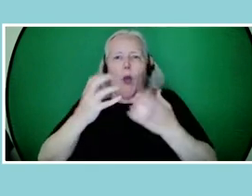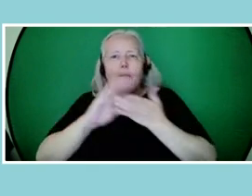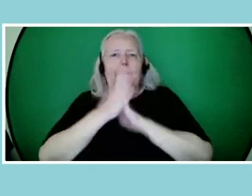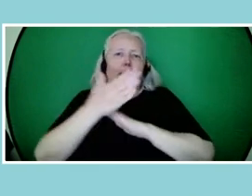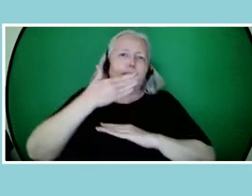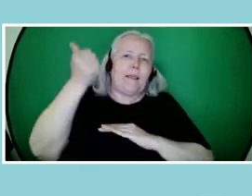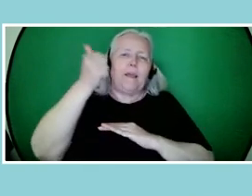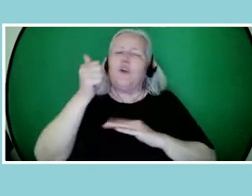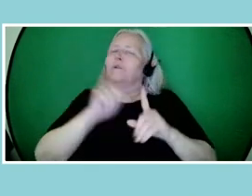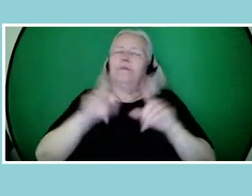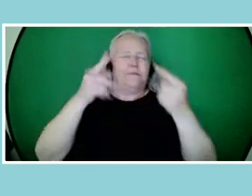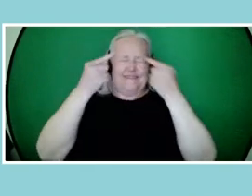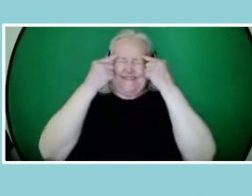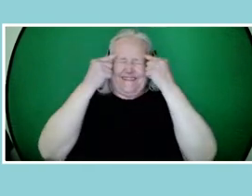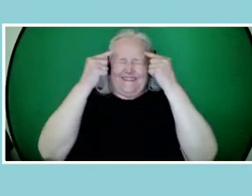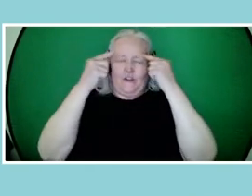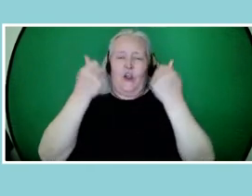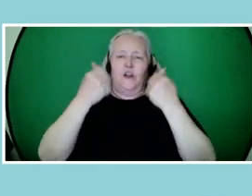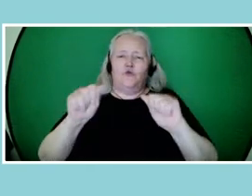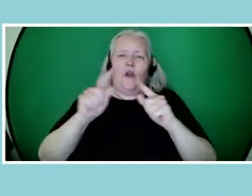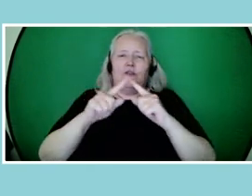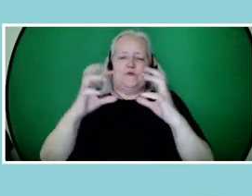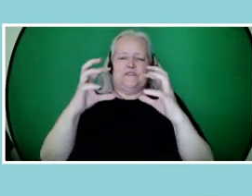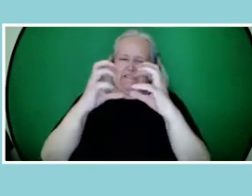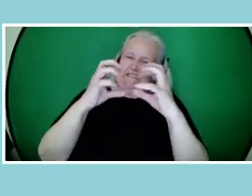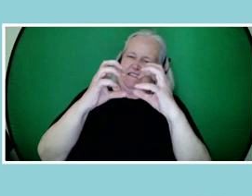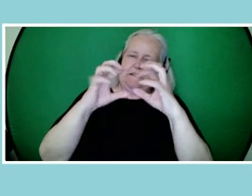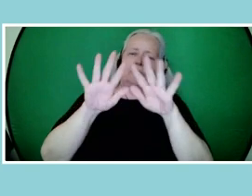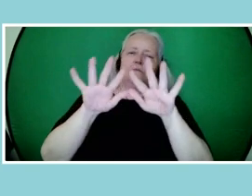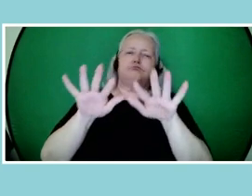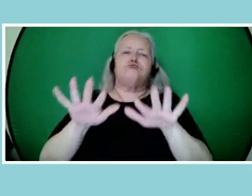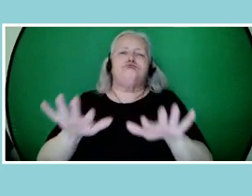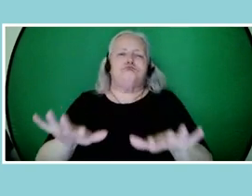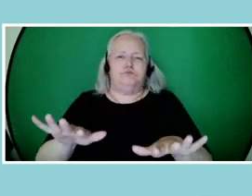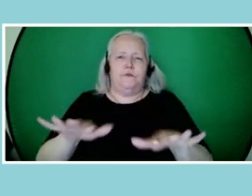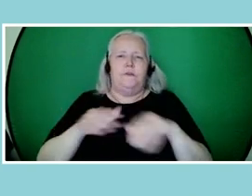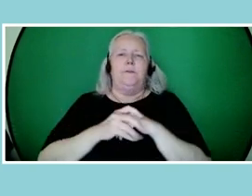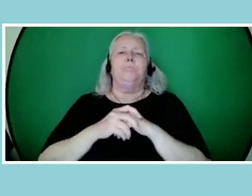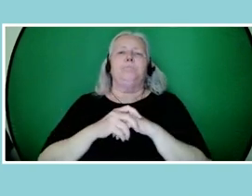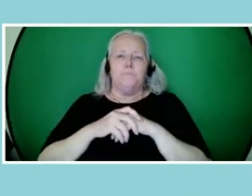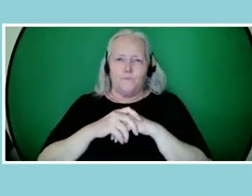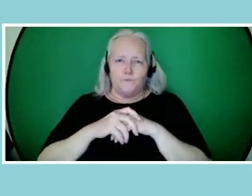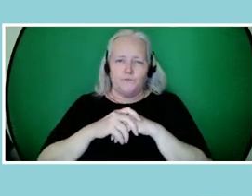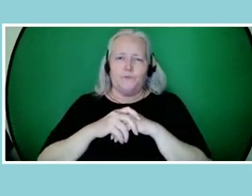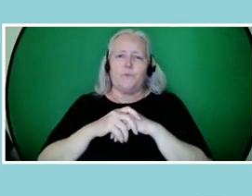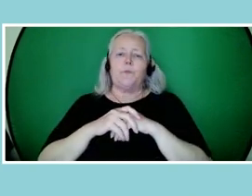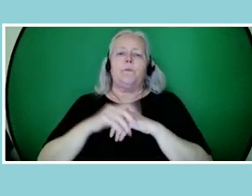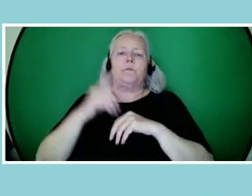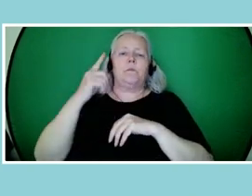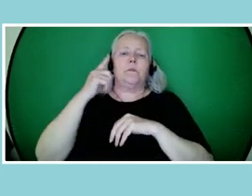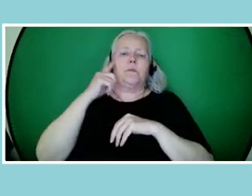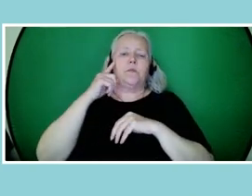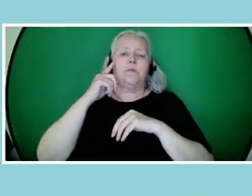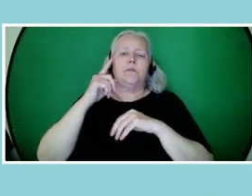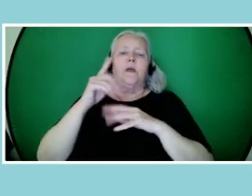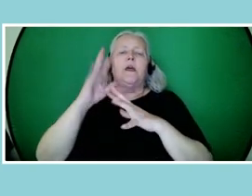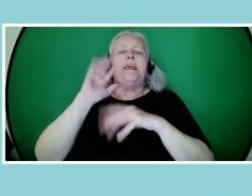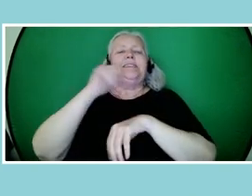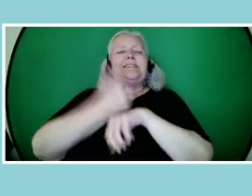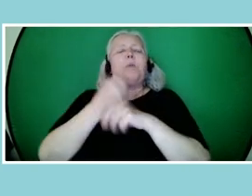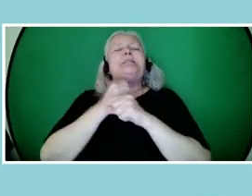on interrupting the conflict. Create safety where you're able to, right? Be